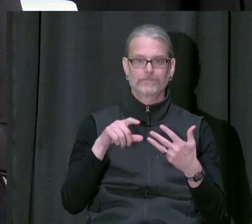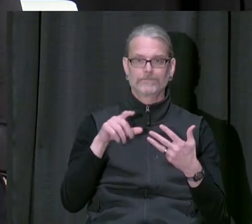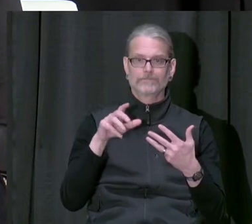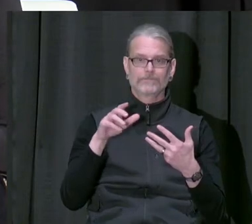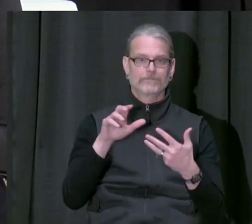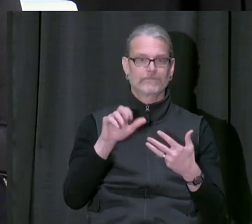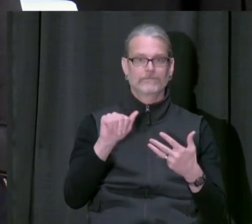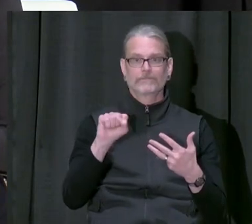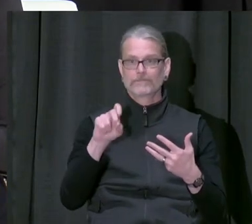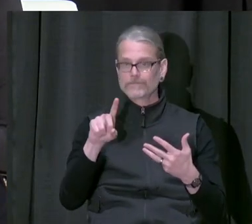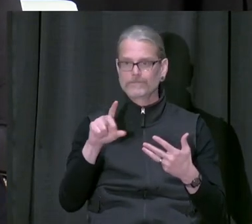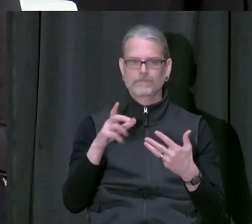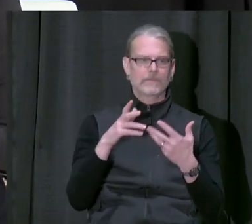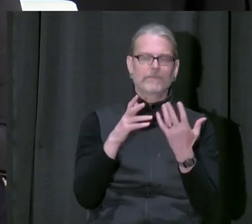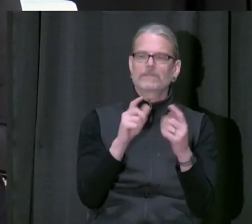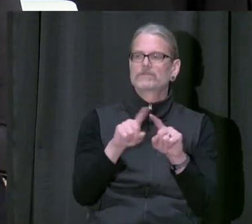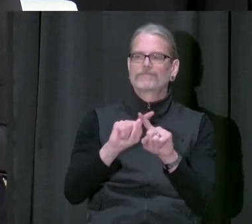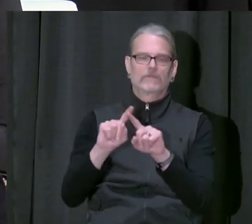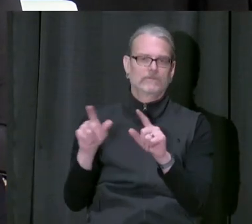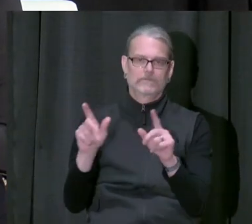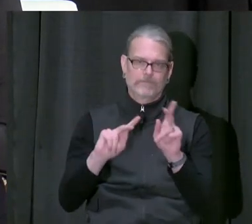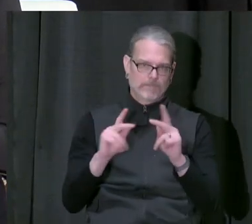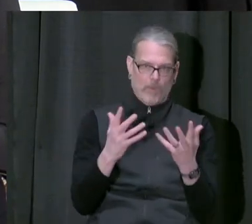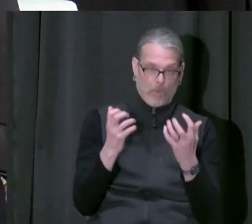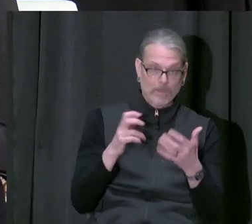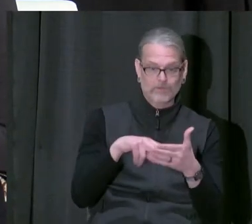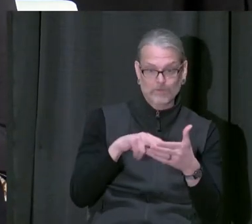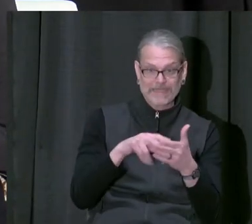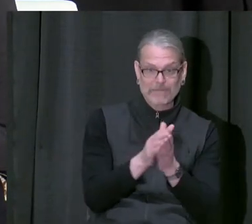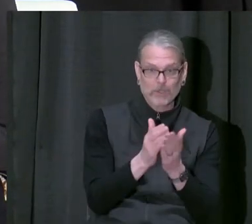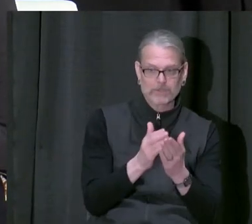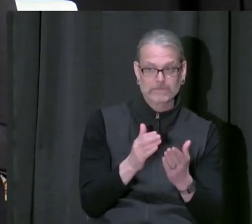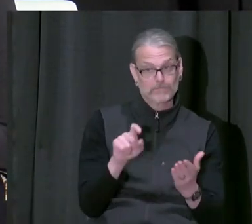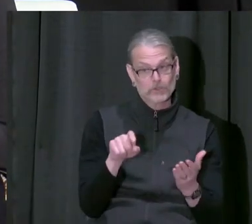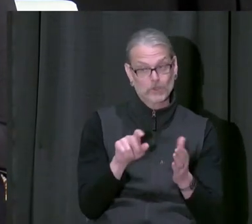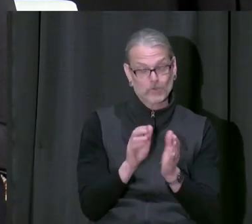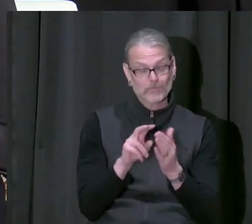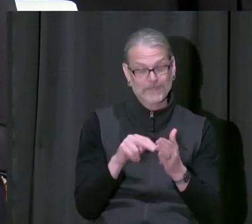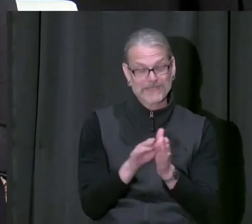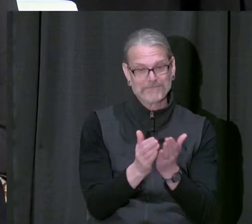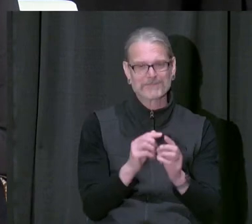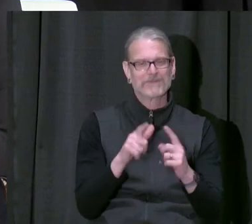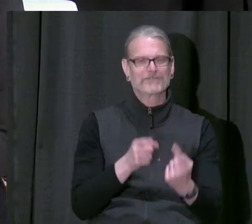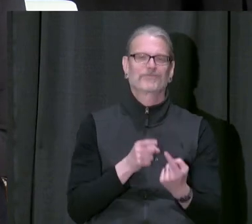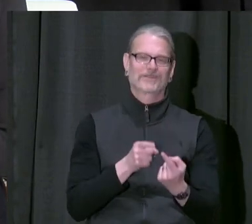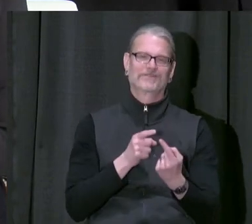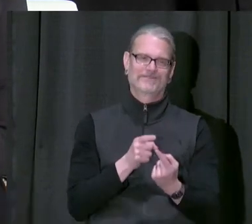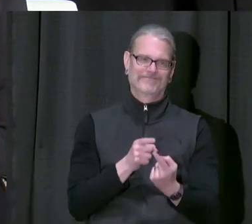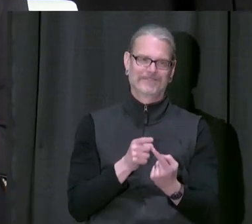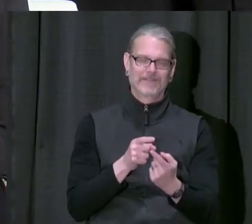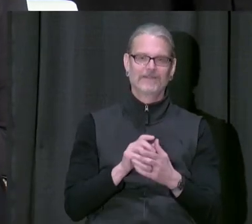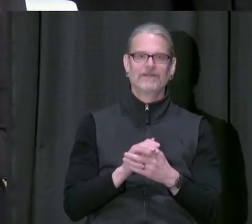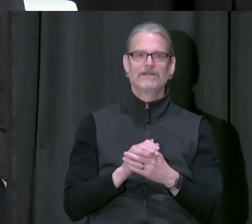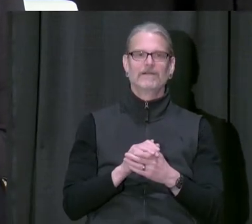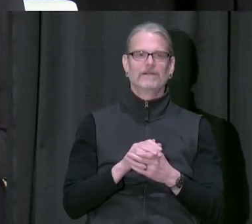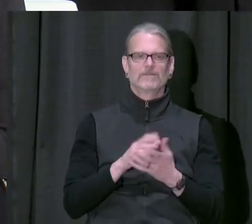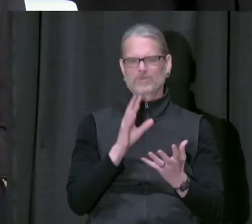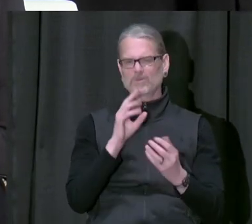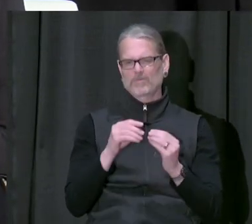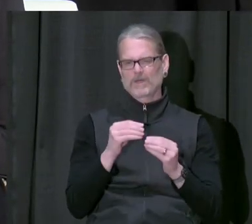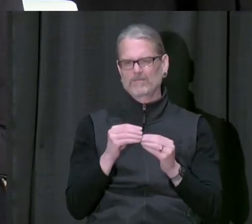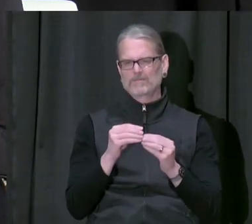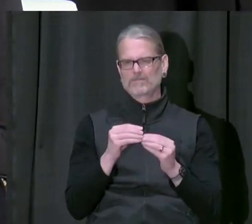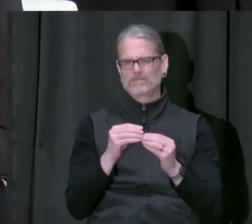There's all kinds of people that, you know, want to read books, need to read books, and may struggle for one reason or another. So I'll talk about a few